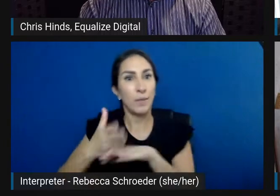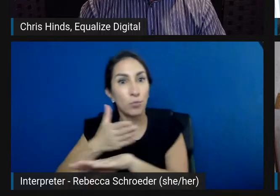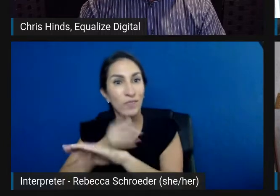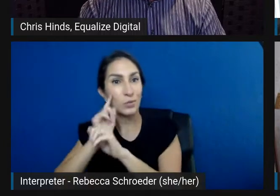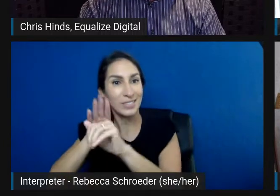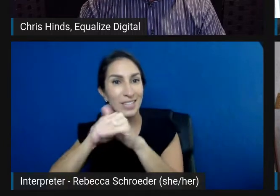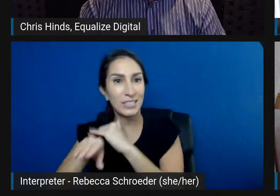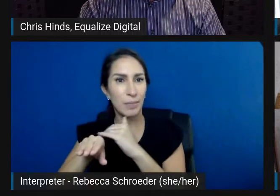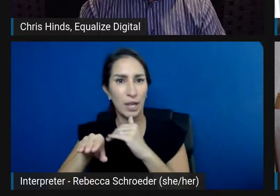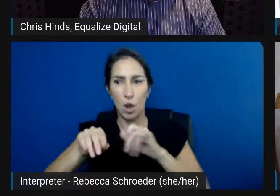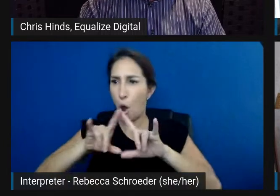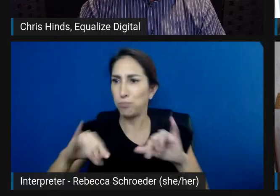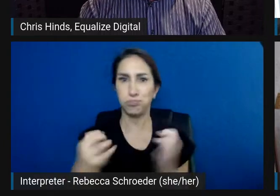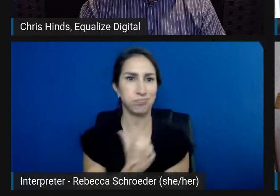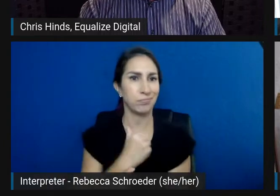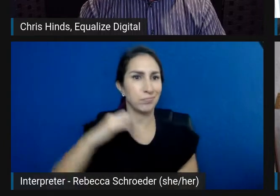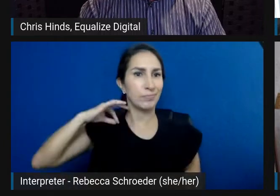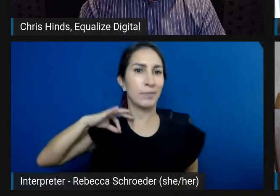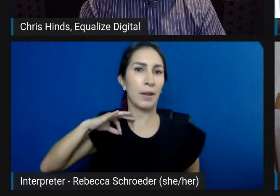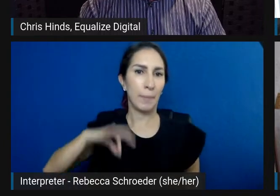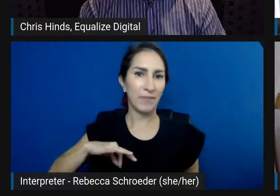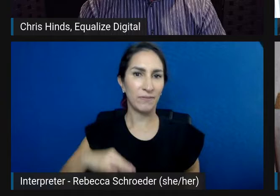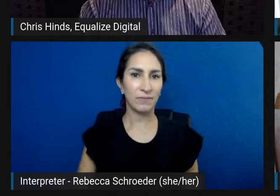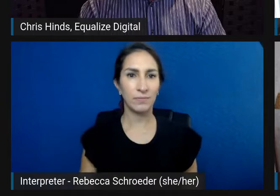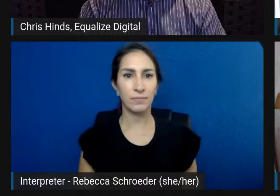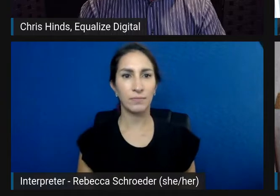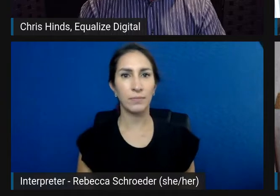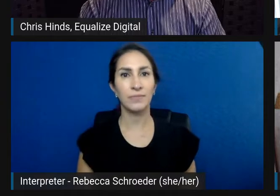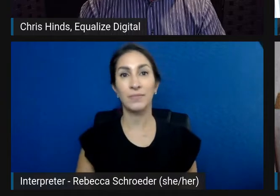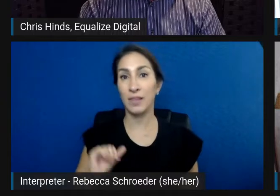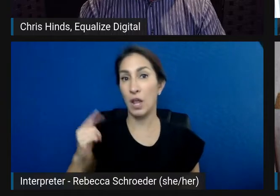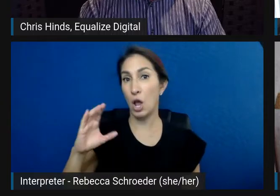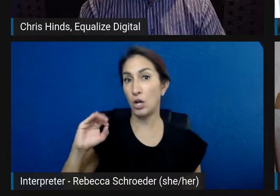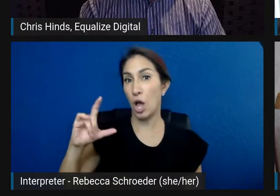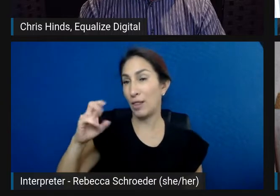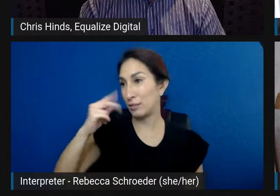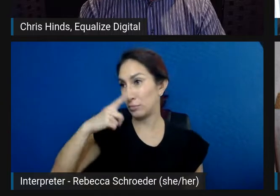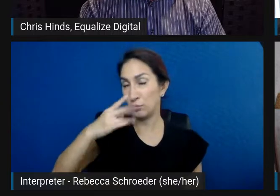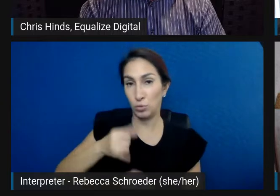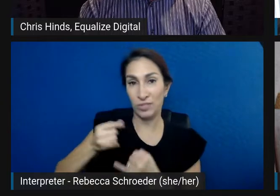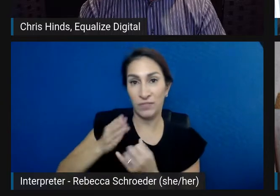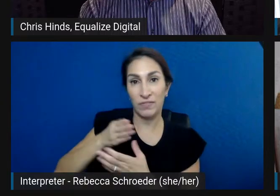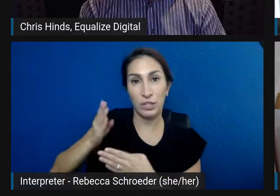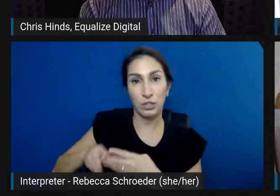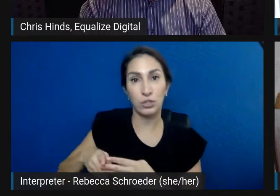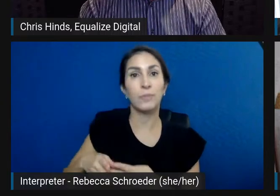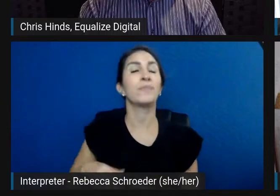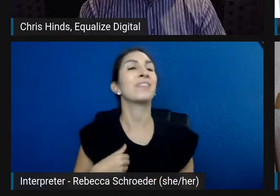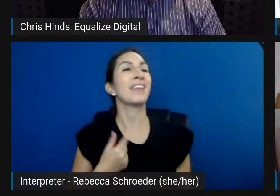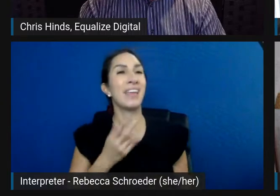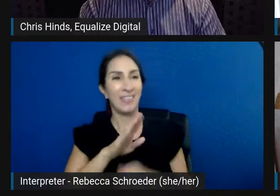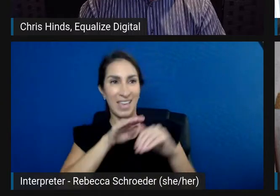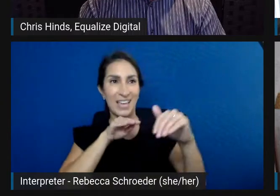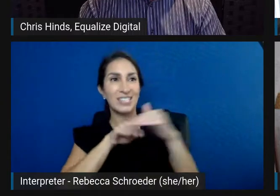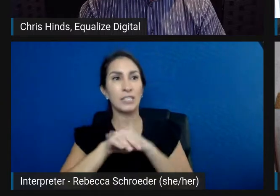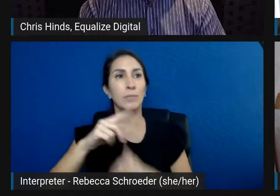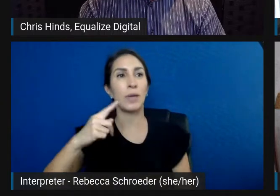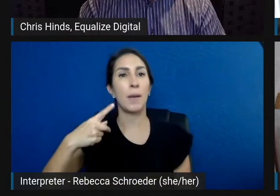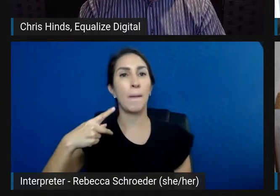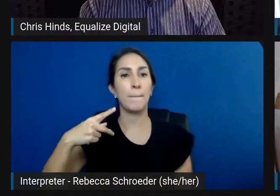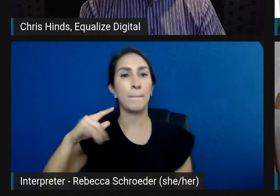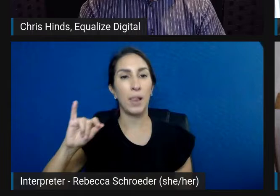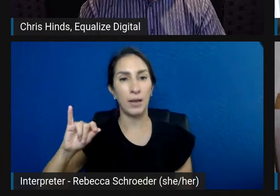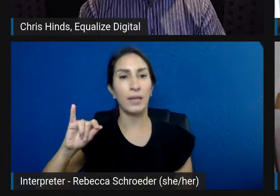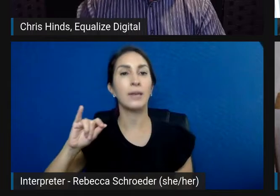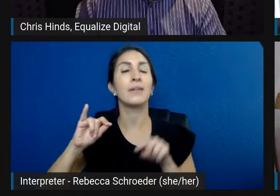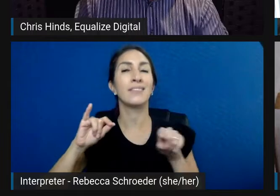left. Colleen, why don't you finish that last thought and then we'll dive into I was just going to say the Accessibility Checker plugin is great. And I've seen some different ones, and